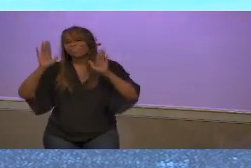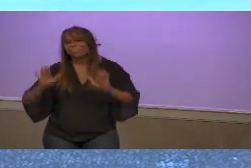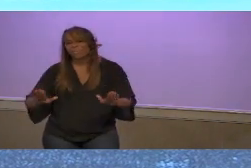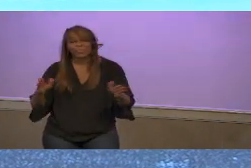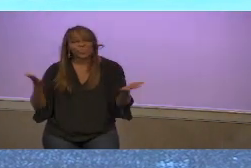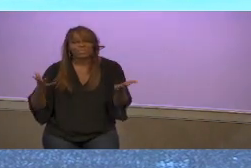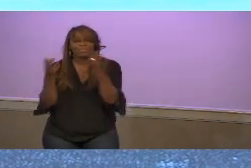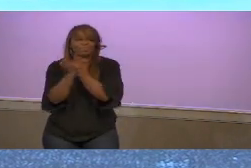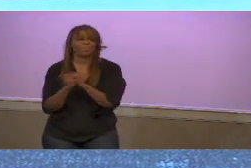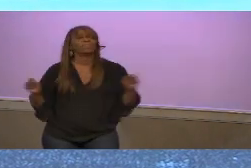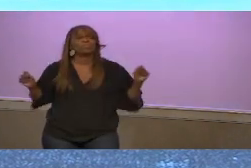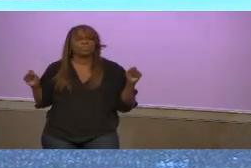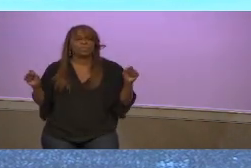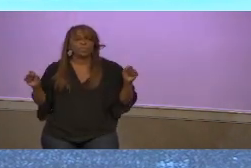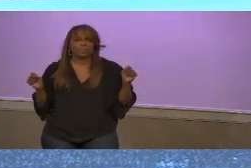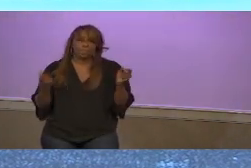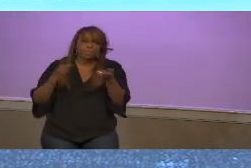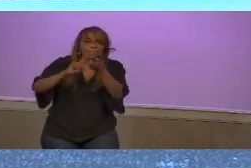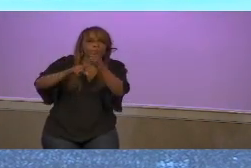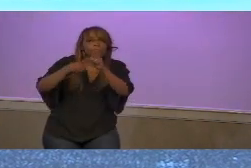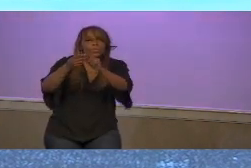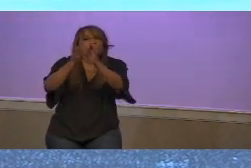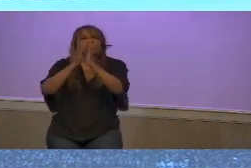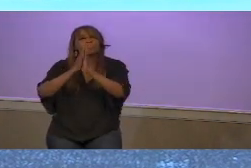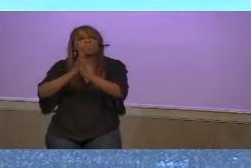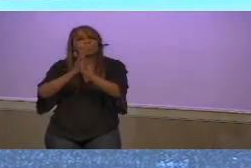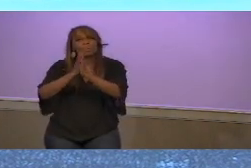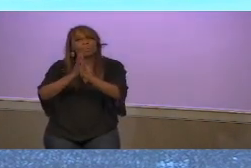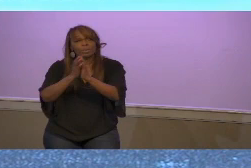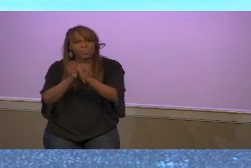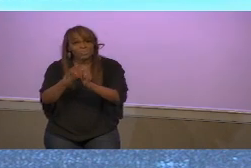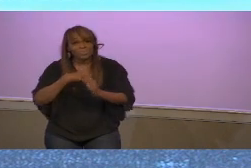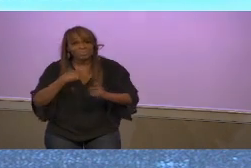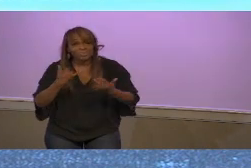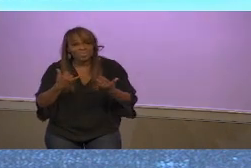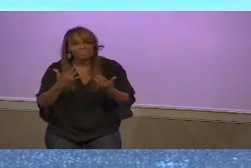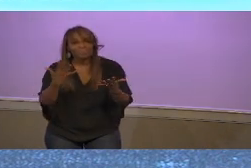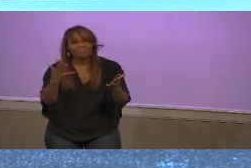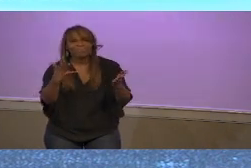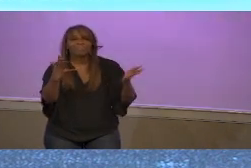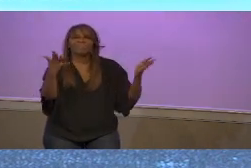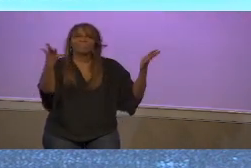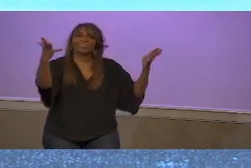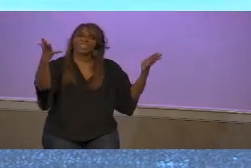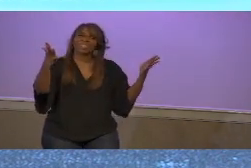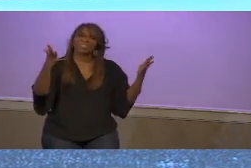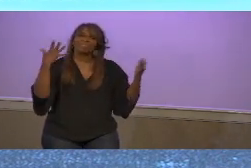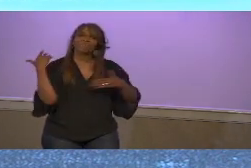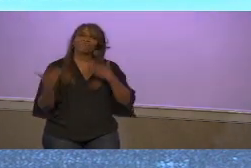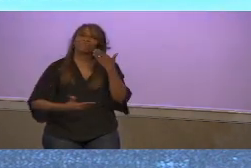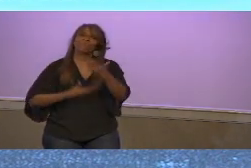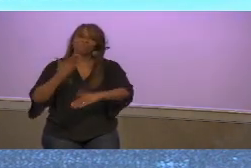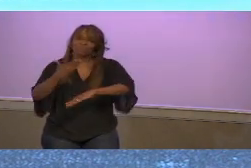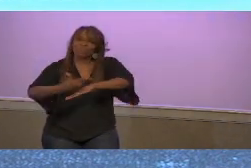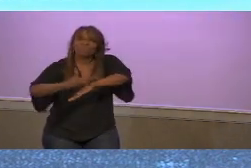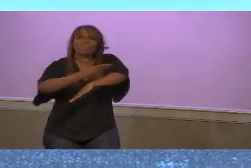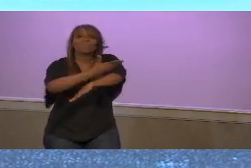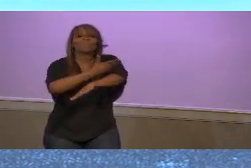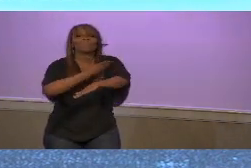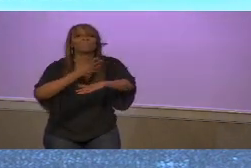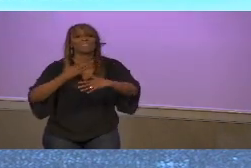salvation. Friend, if you prayed that prayer with me today, you're already on your road to